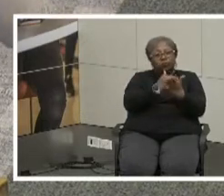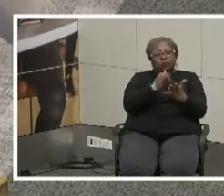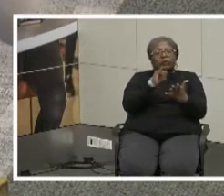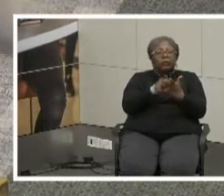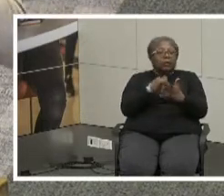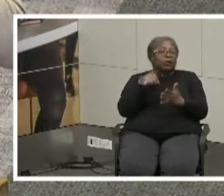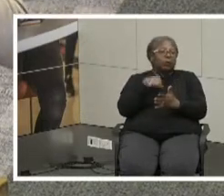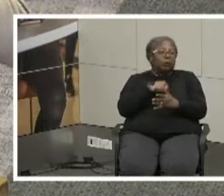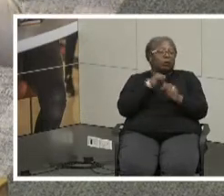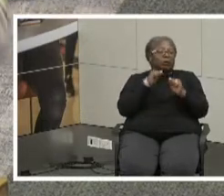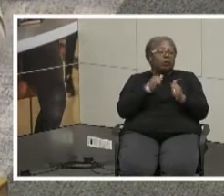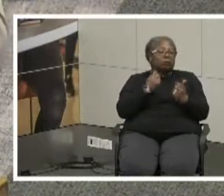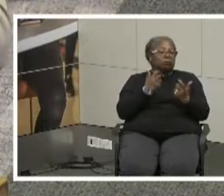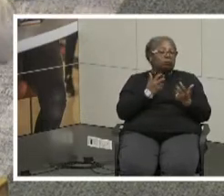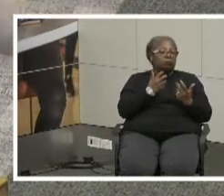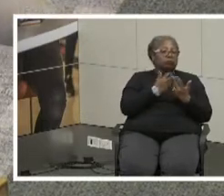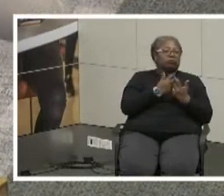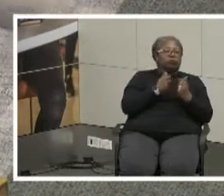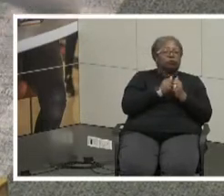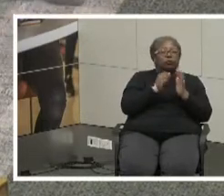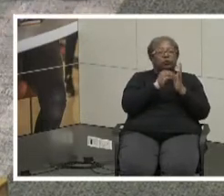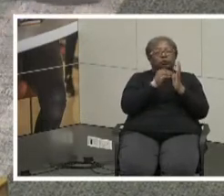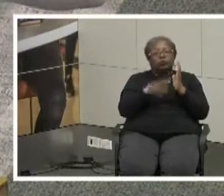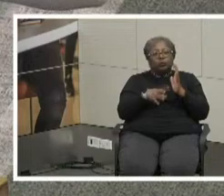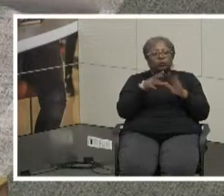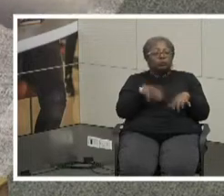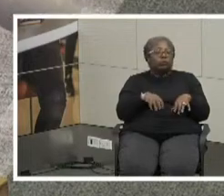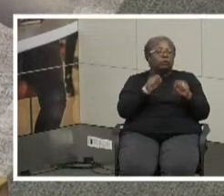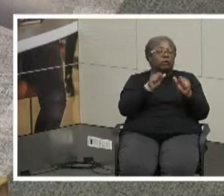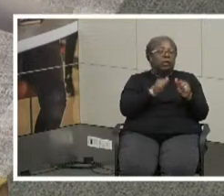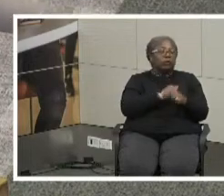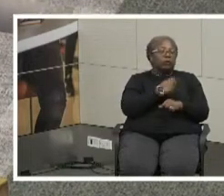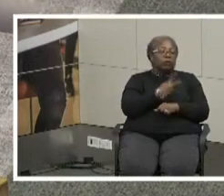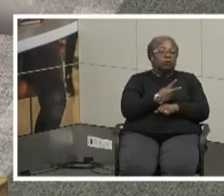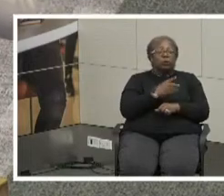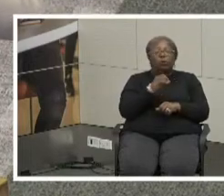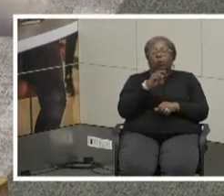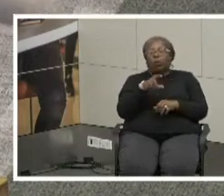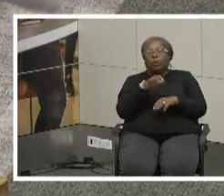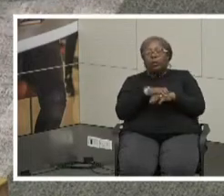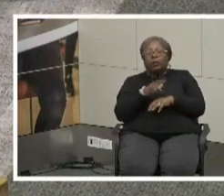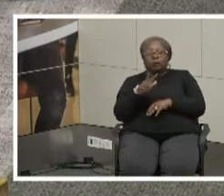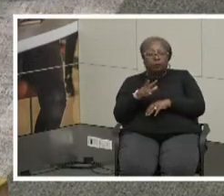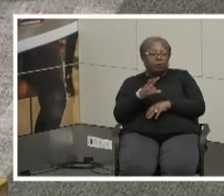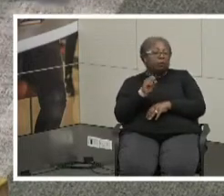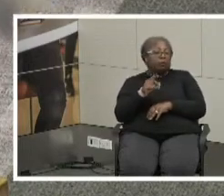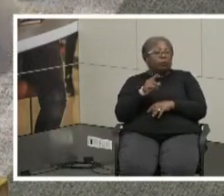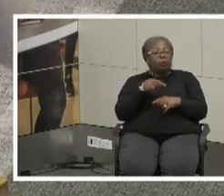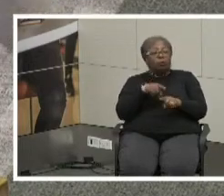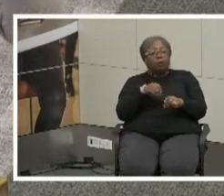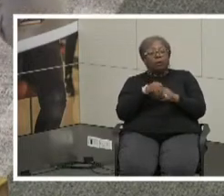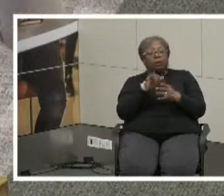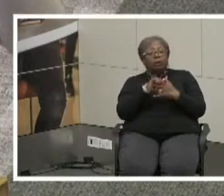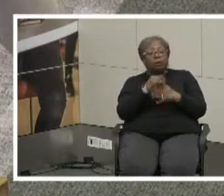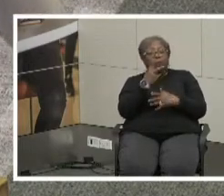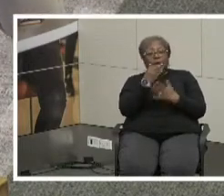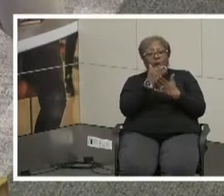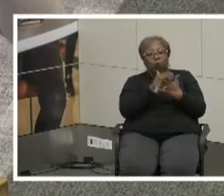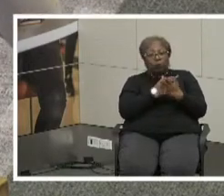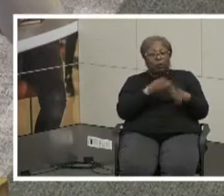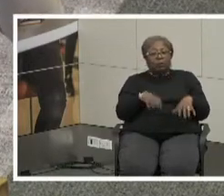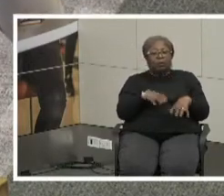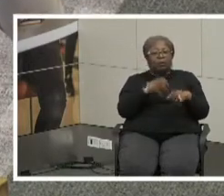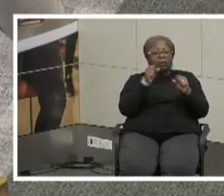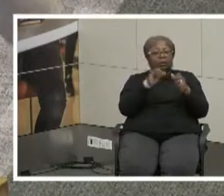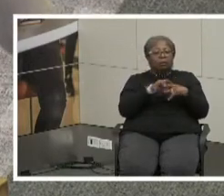that we canare with students taking Algebra 2 and or English 3 so while they're in those two courses they take this